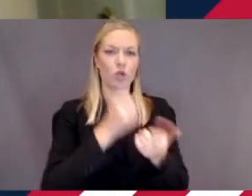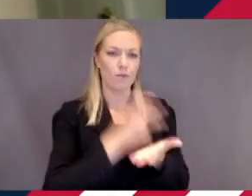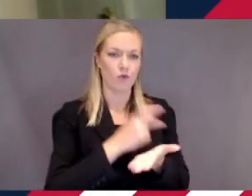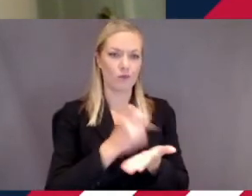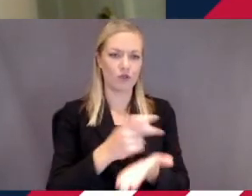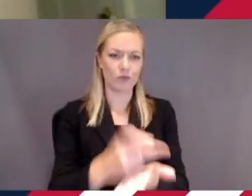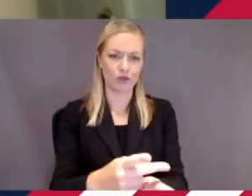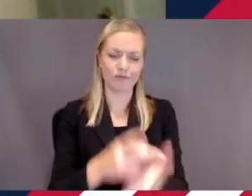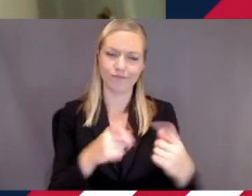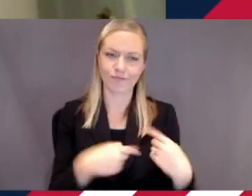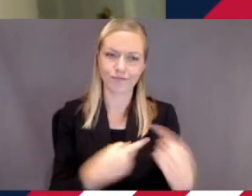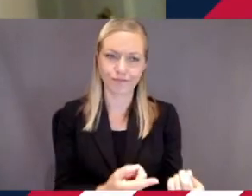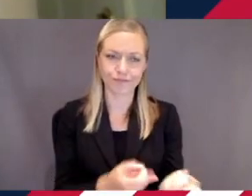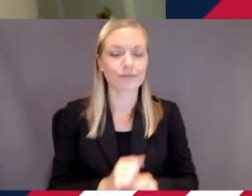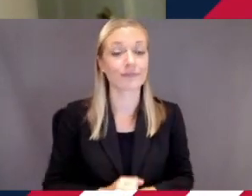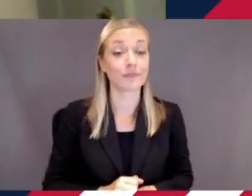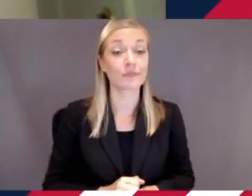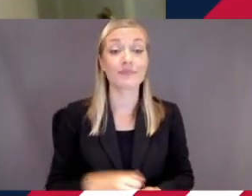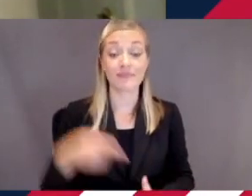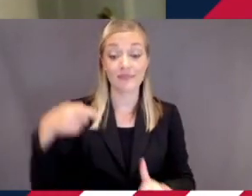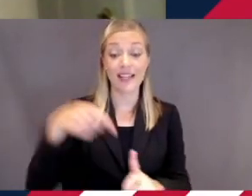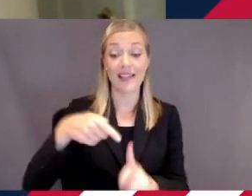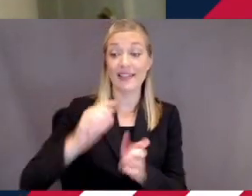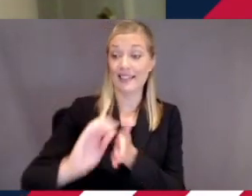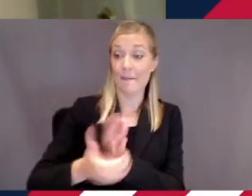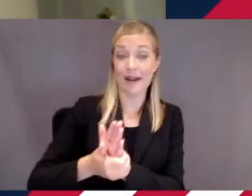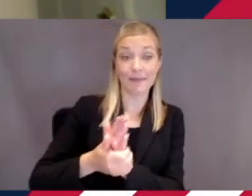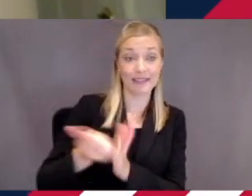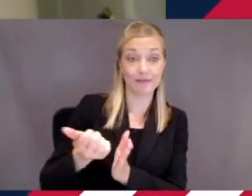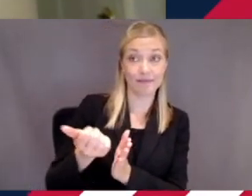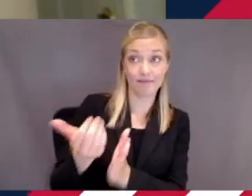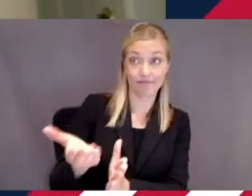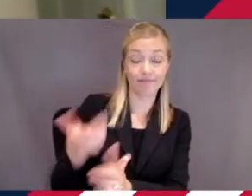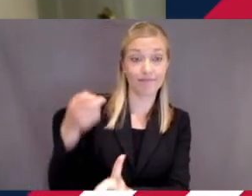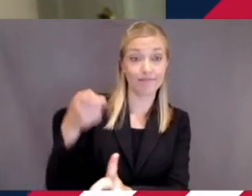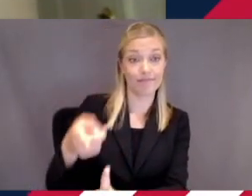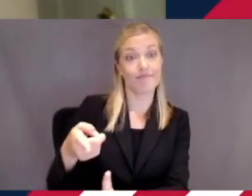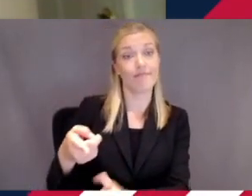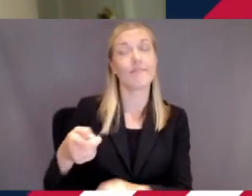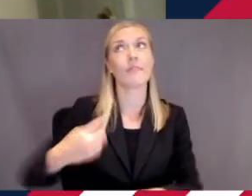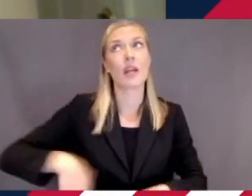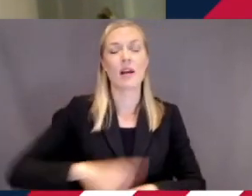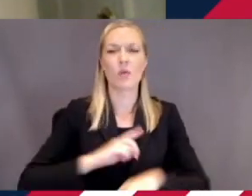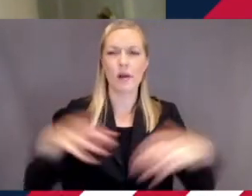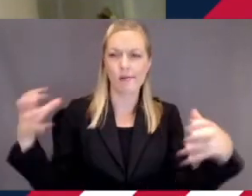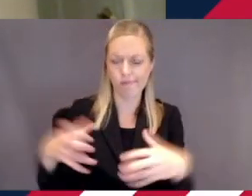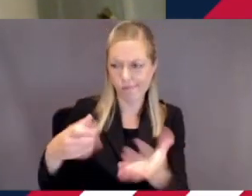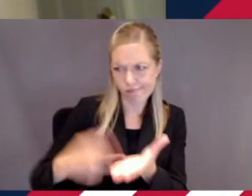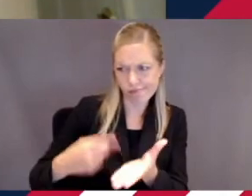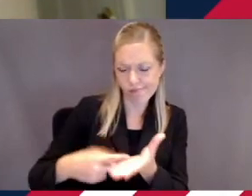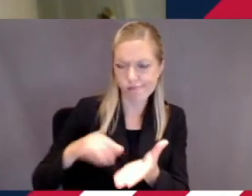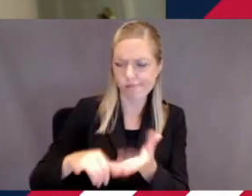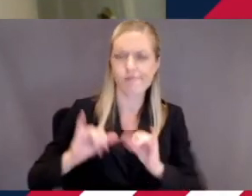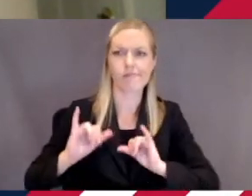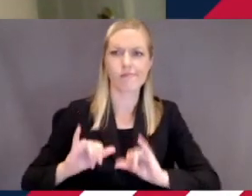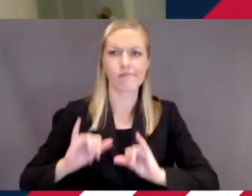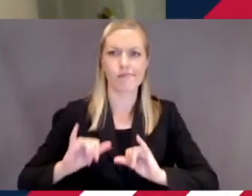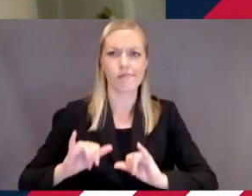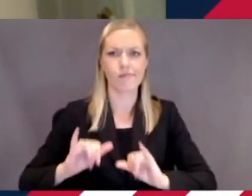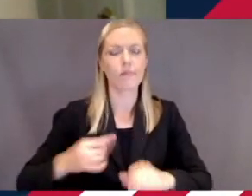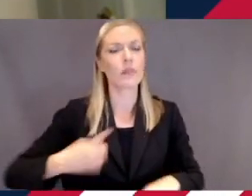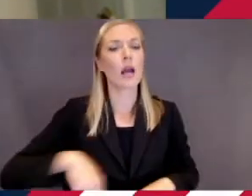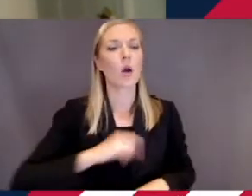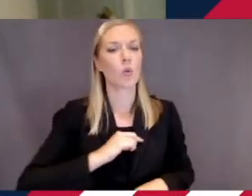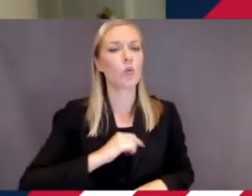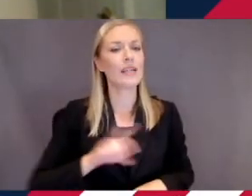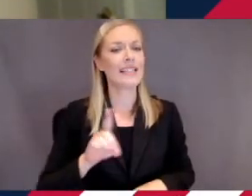around this amendment reminds us that often, you know, we are reminded about being gracious in defeat, but there is also an